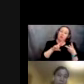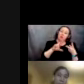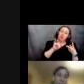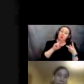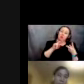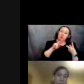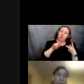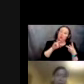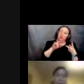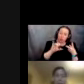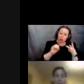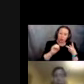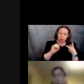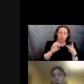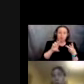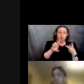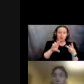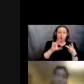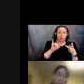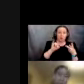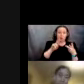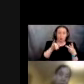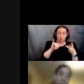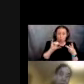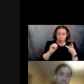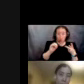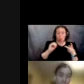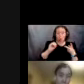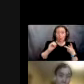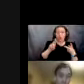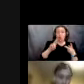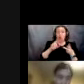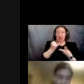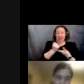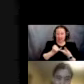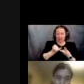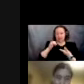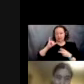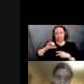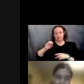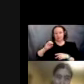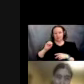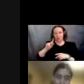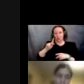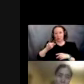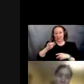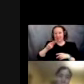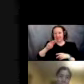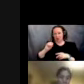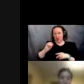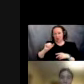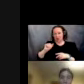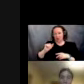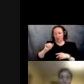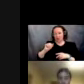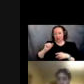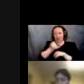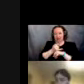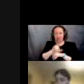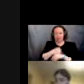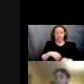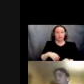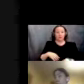And Ryukyu Islands is also the name of the Okinawan set of islands. And so these populations,